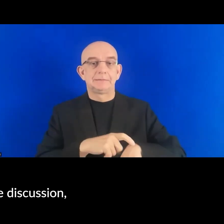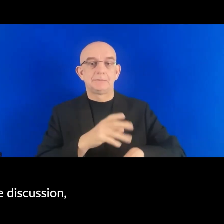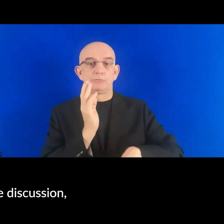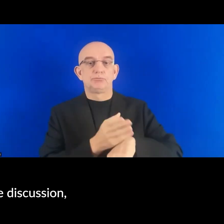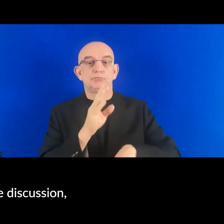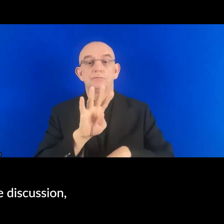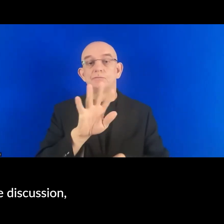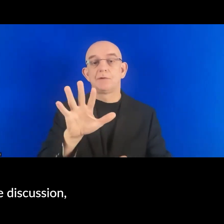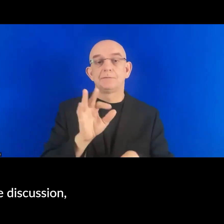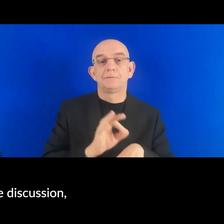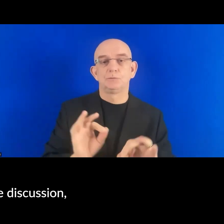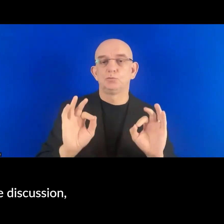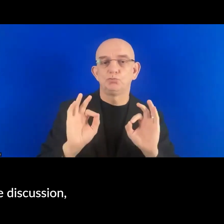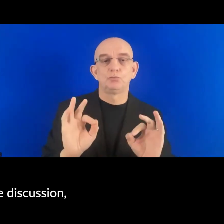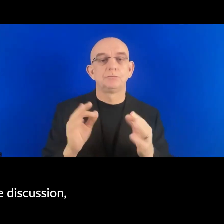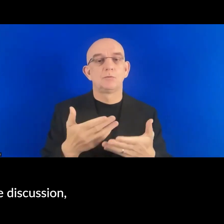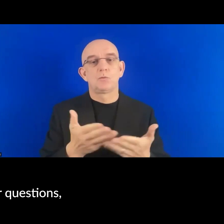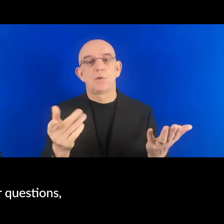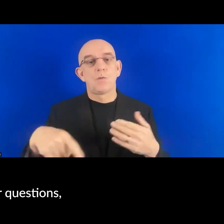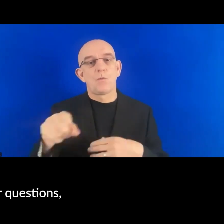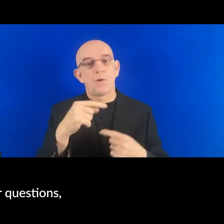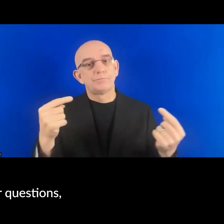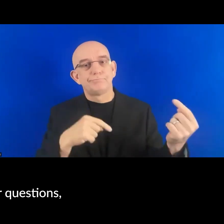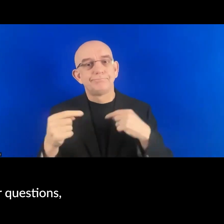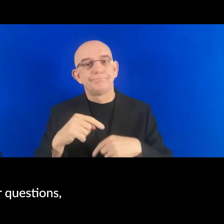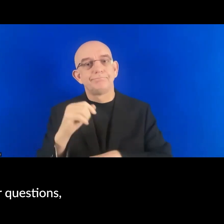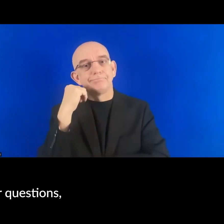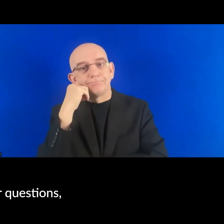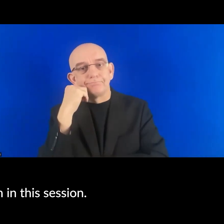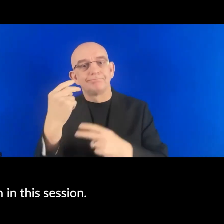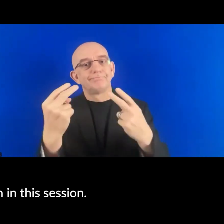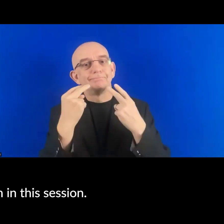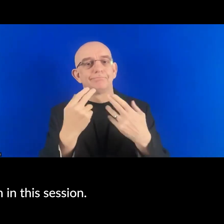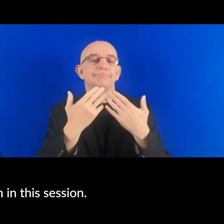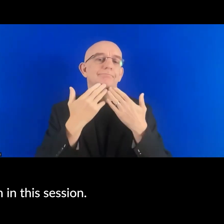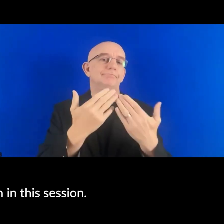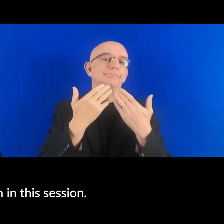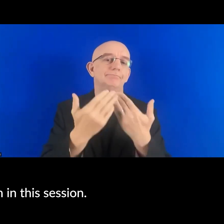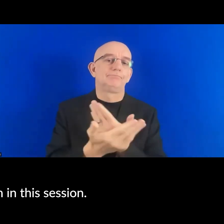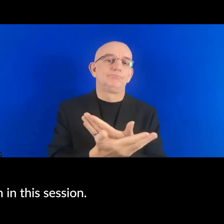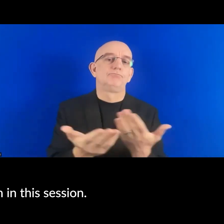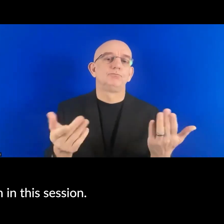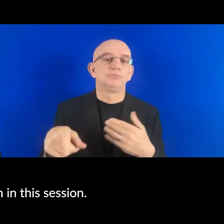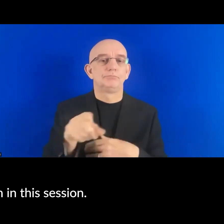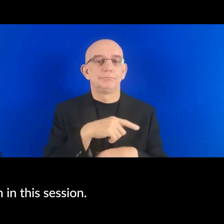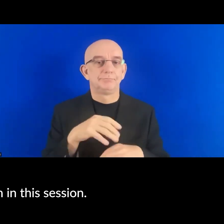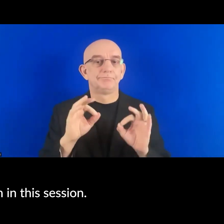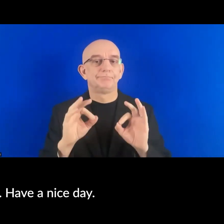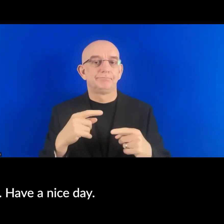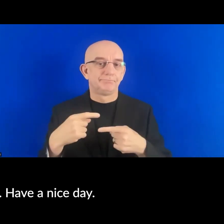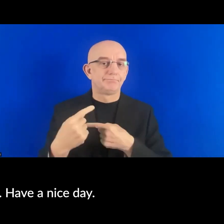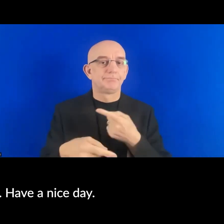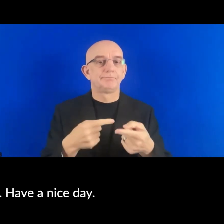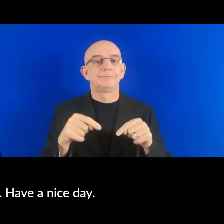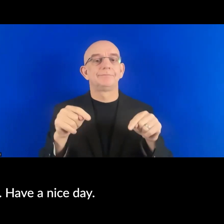to participate in the discussion. We will get to your questions if we didn't get to them in this session.